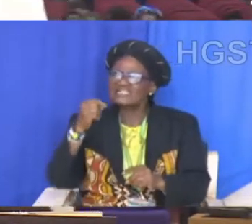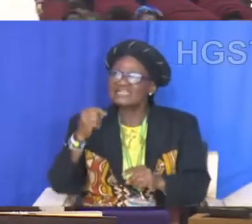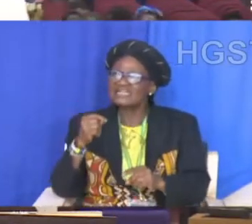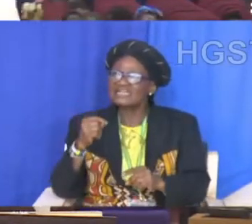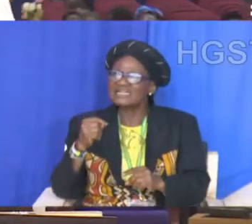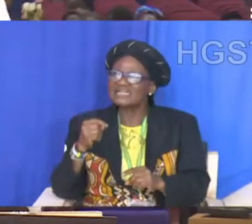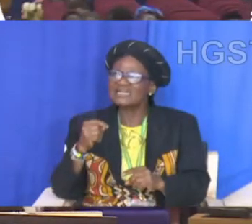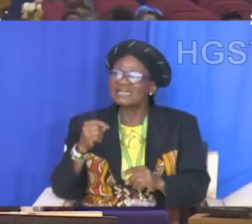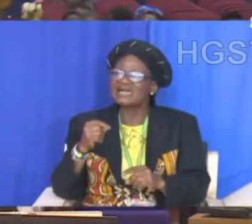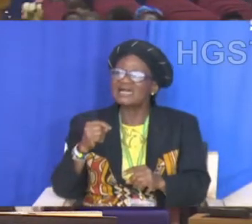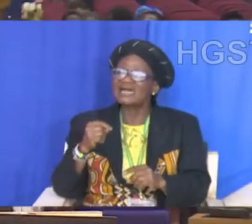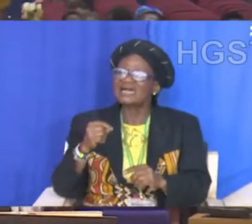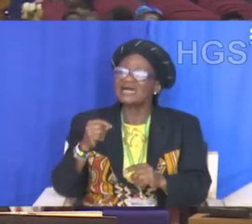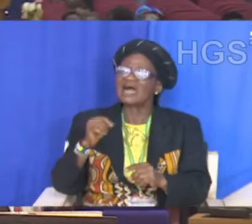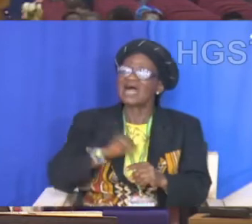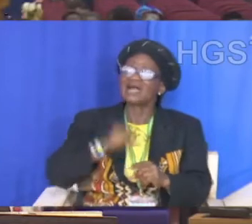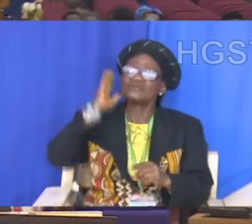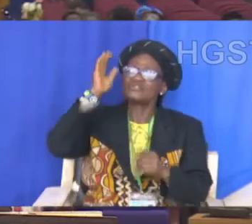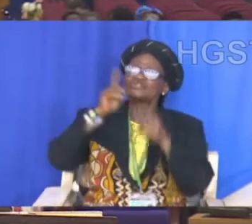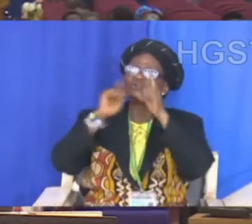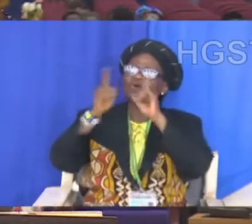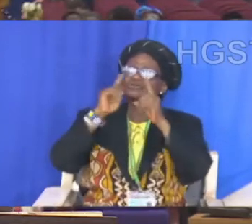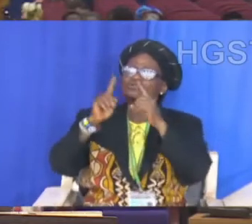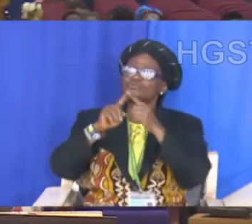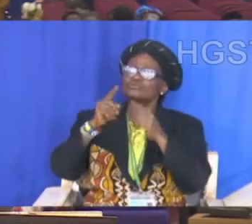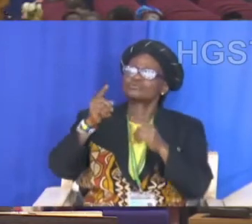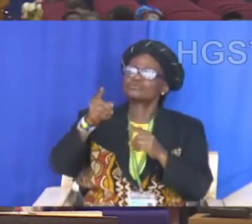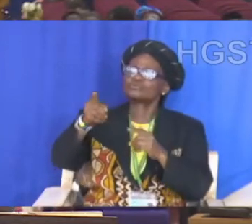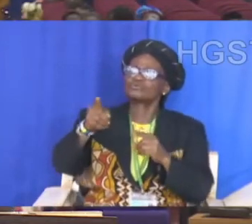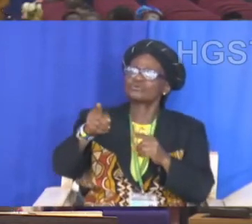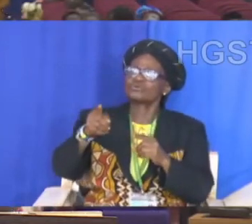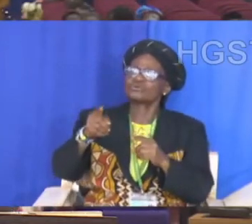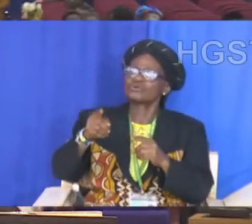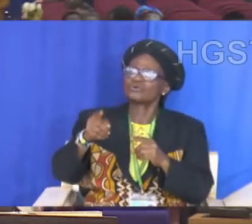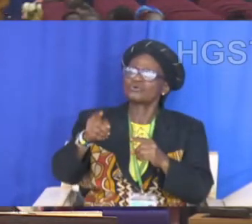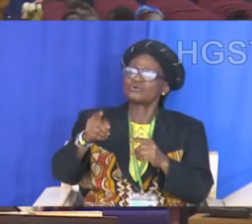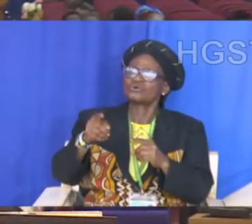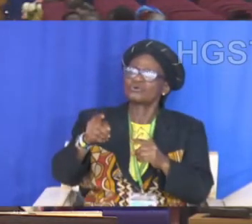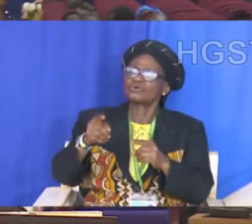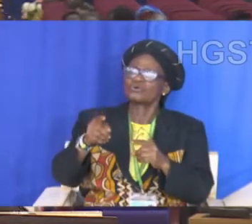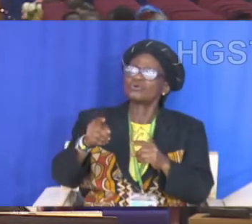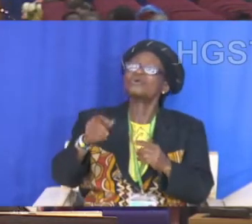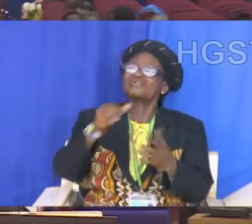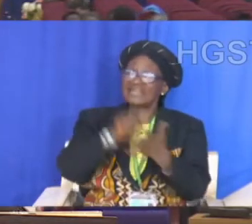"I'm to talk to you and tell you the battle is not yours."